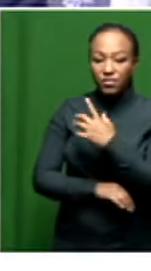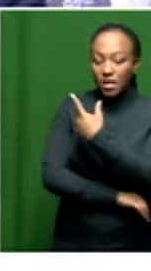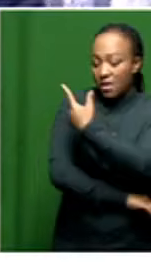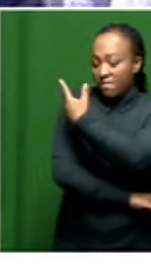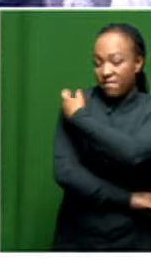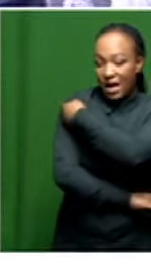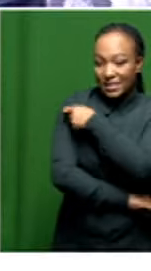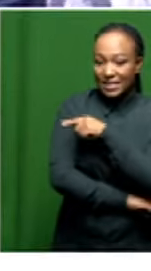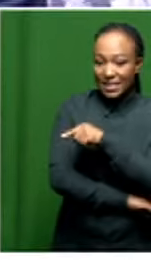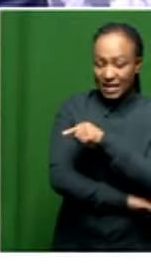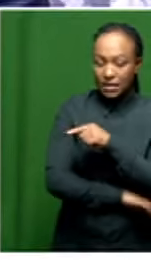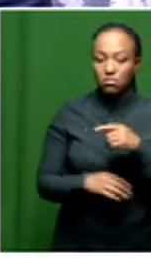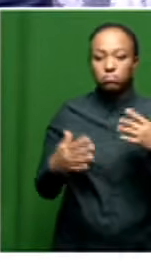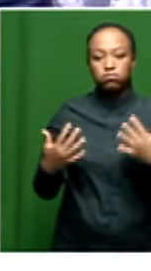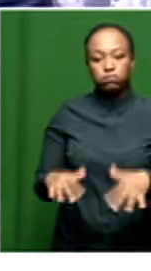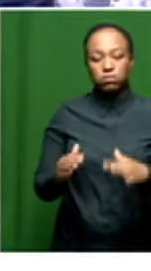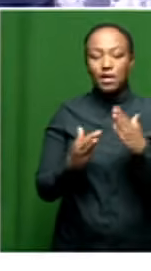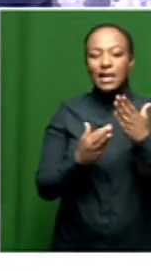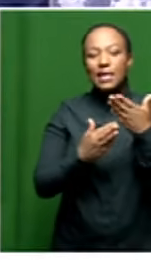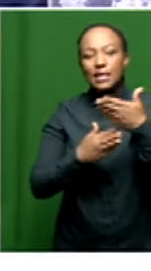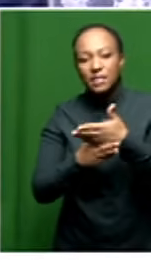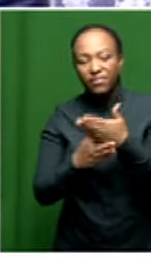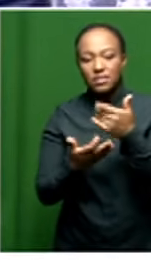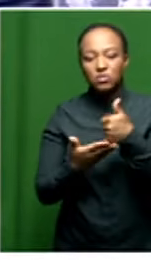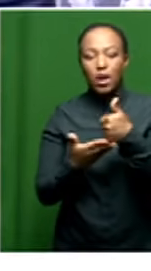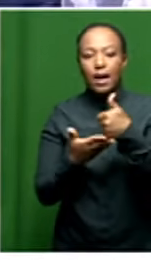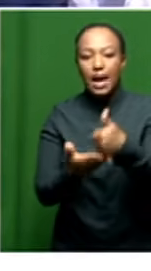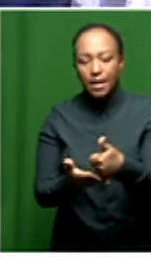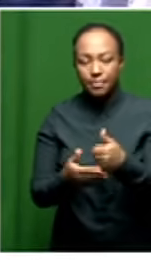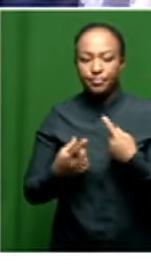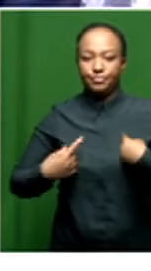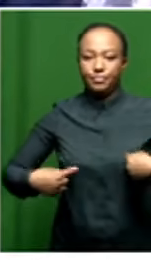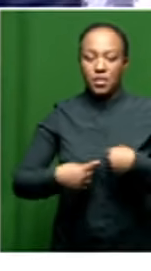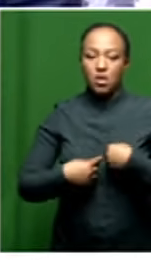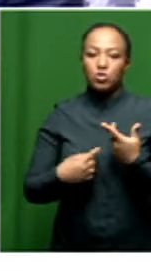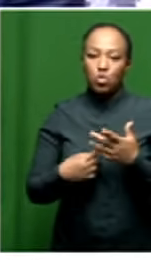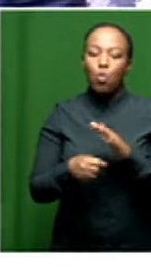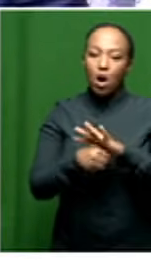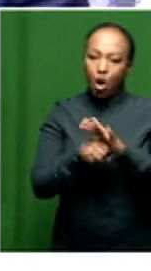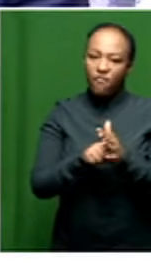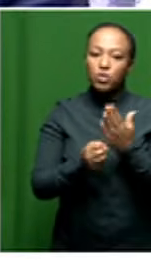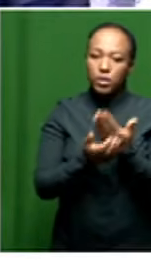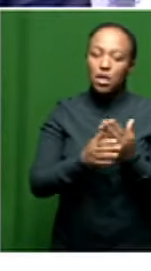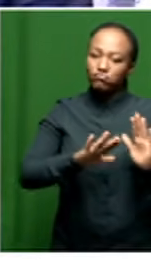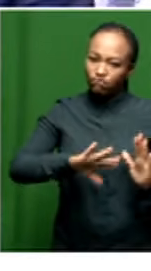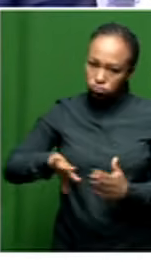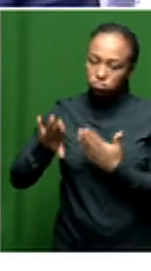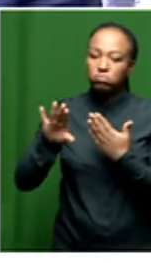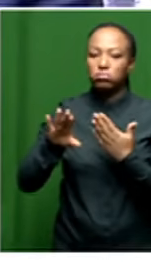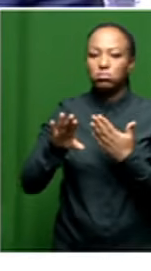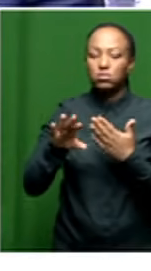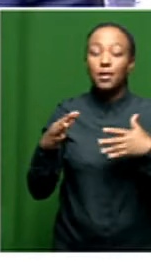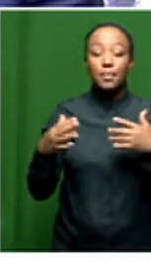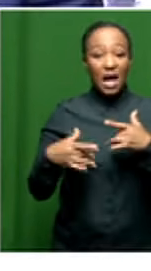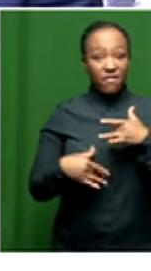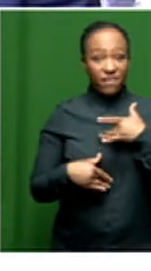vaccination is the intervention, the sure intervention that will help us get out of this problem. And I feel that it's